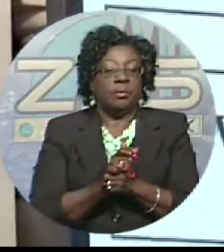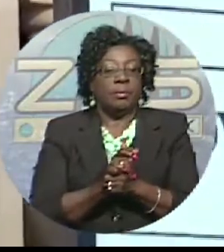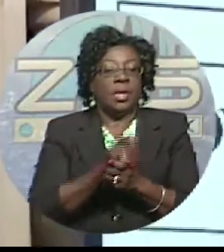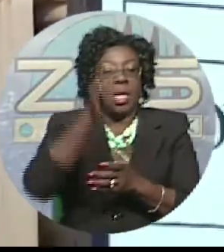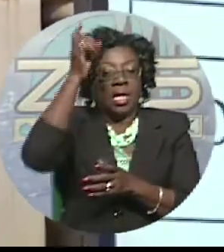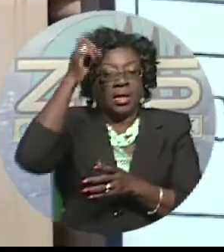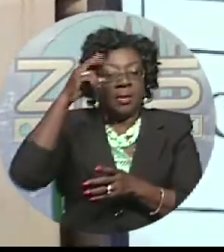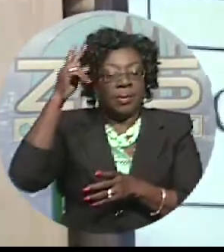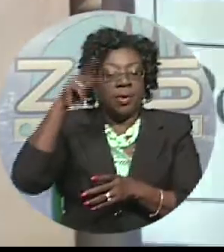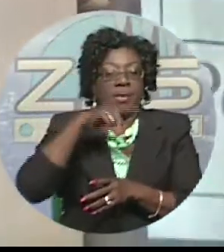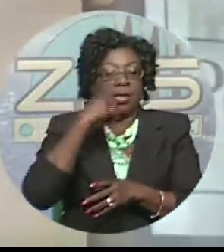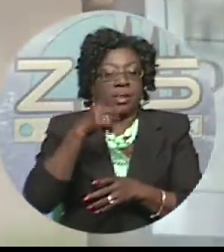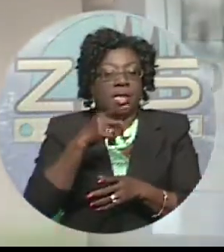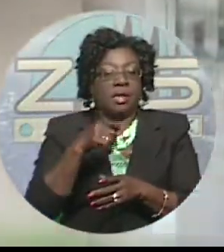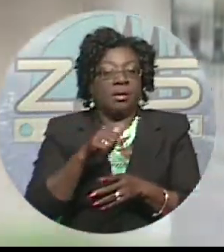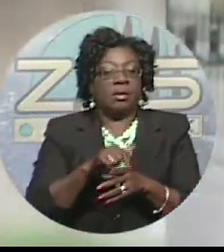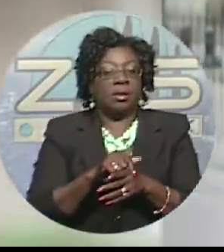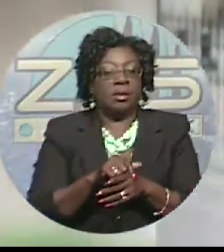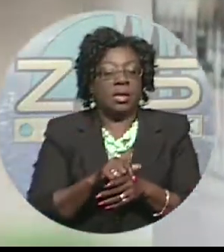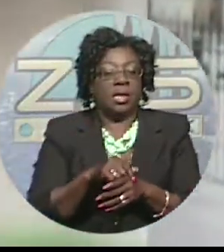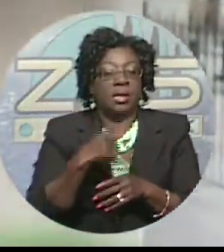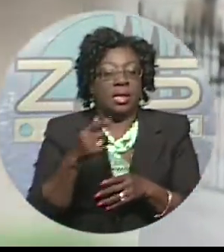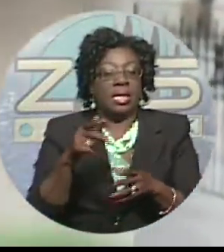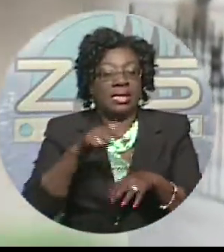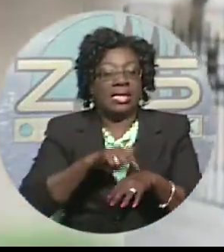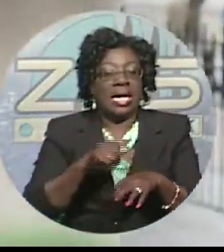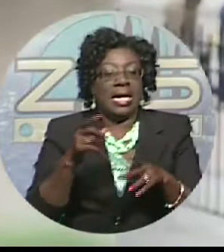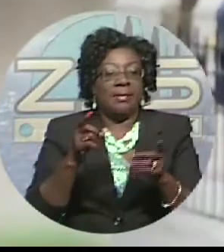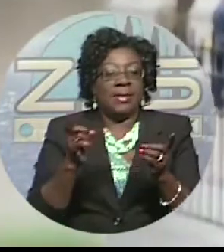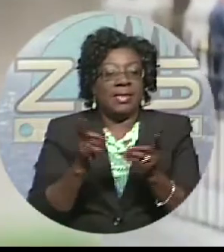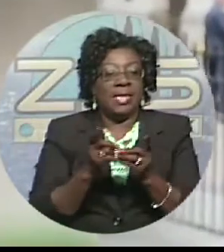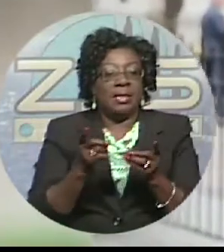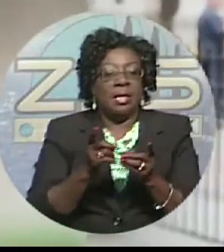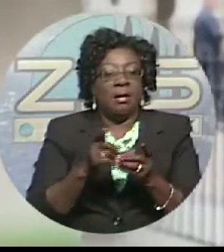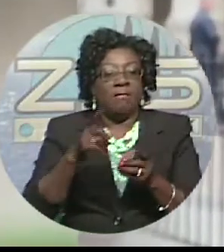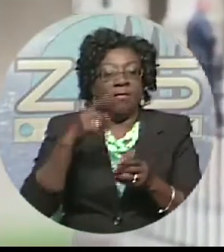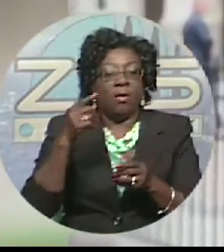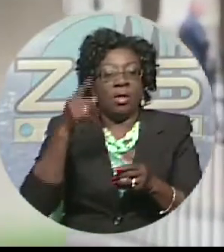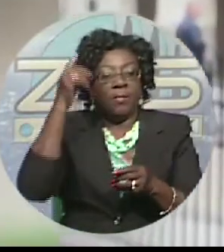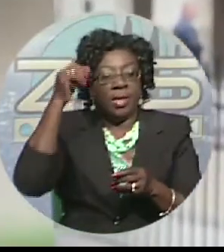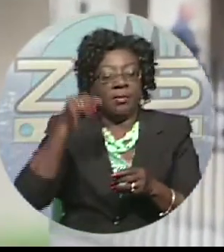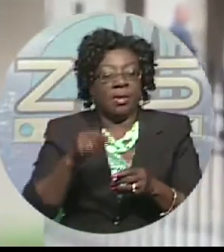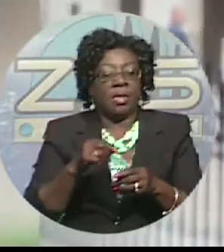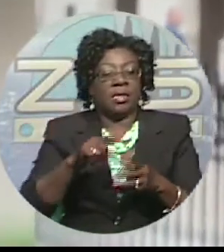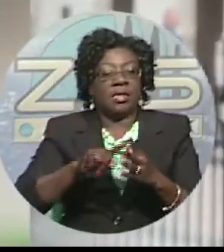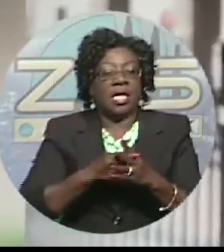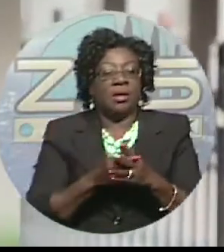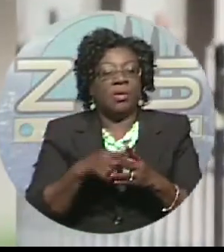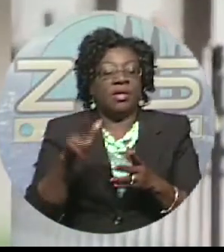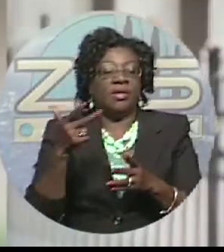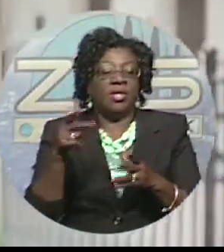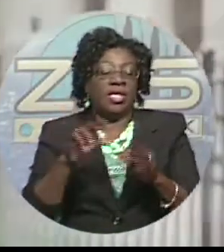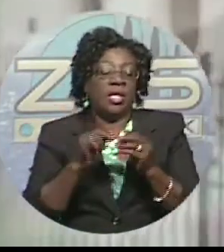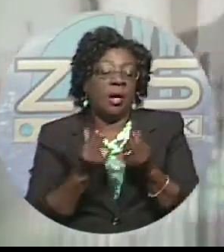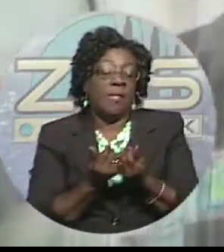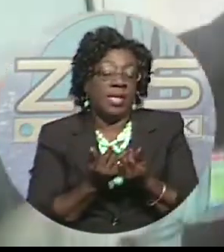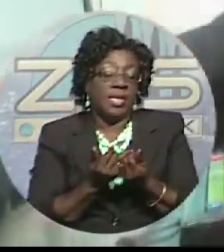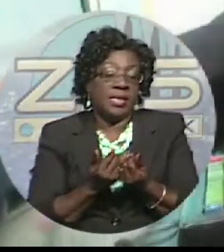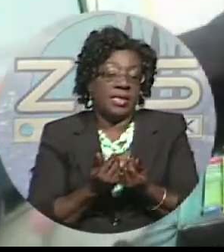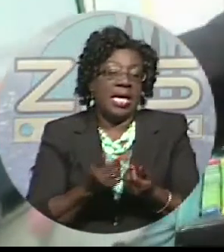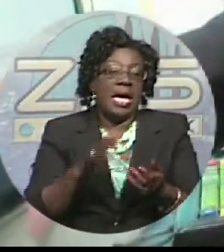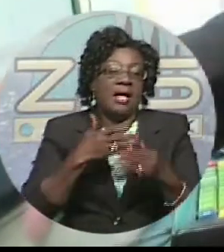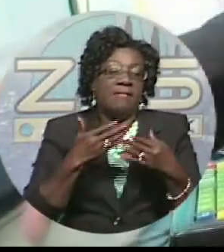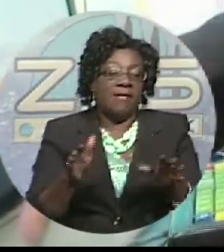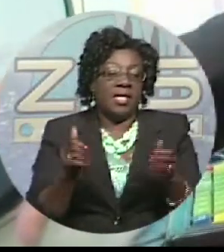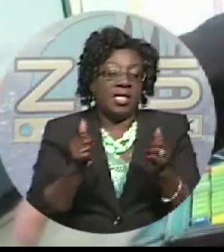Deputy Prime Minister Davis also laid out a timeline of the bidding process that started with 13 companies in August of 2013 and